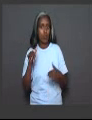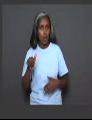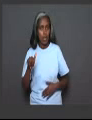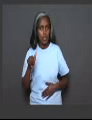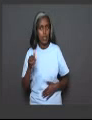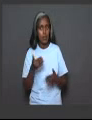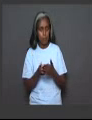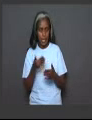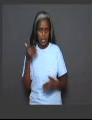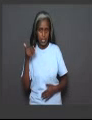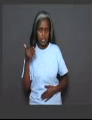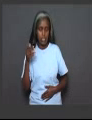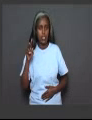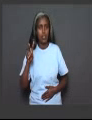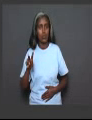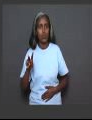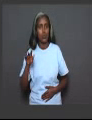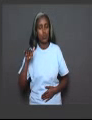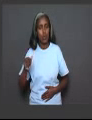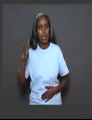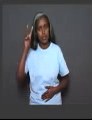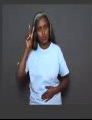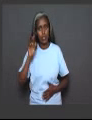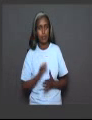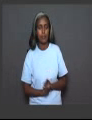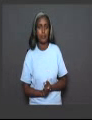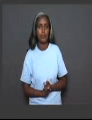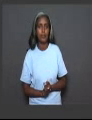360y minus 2y squared.